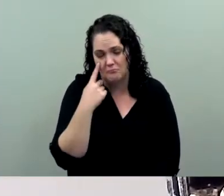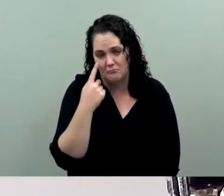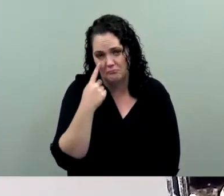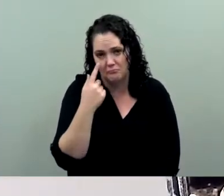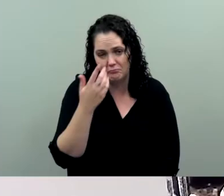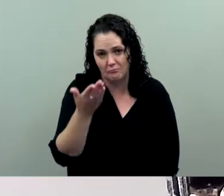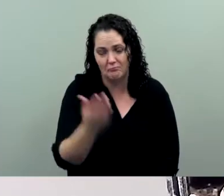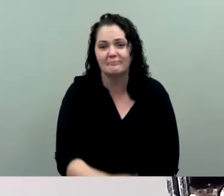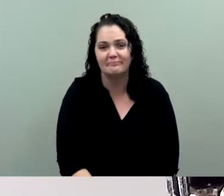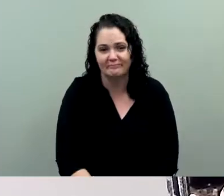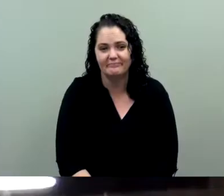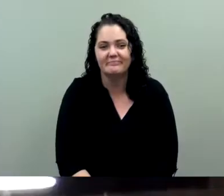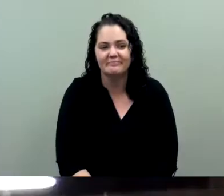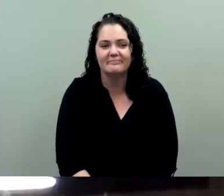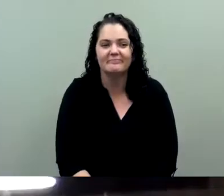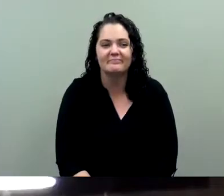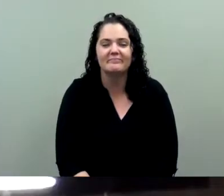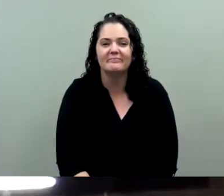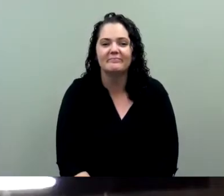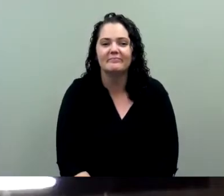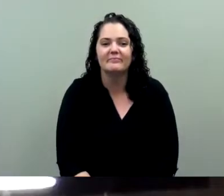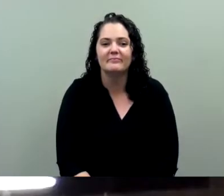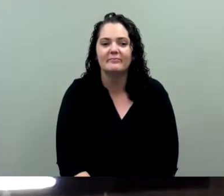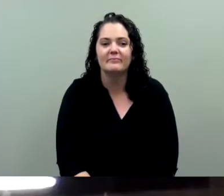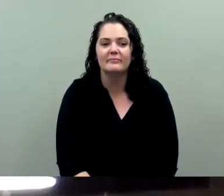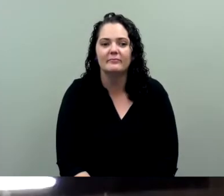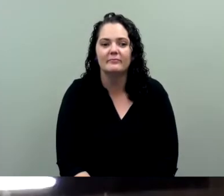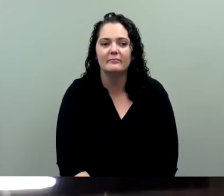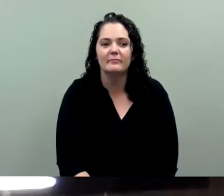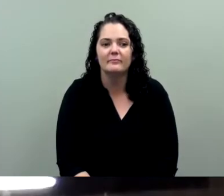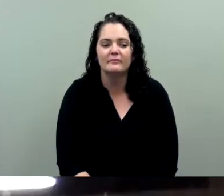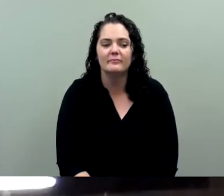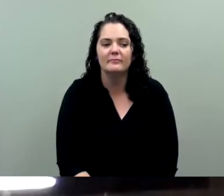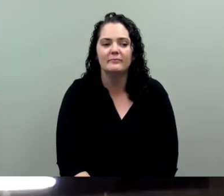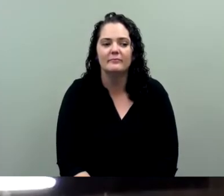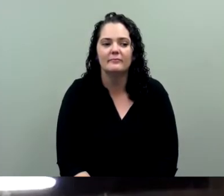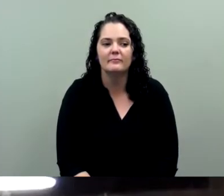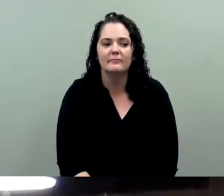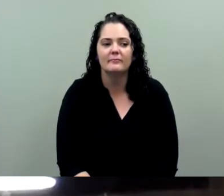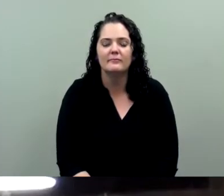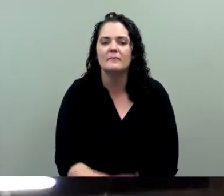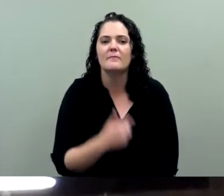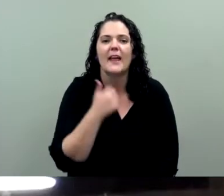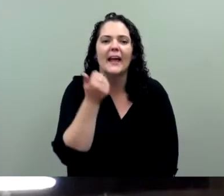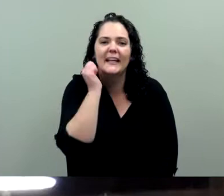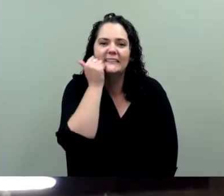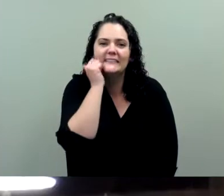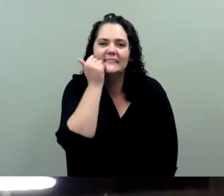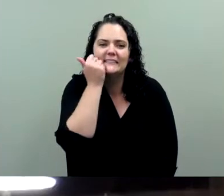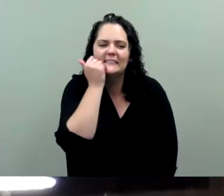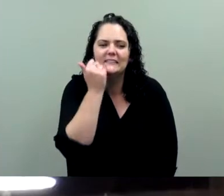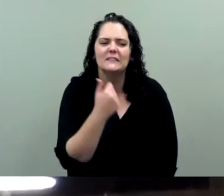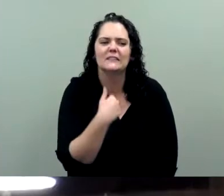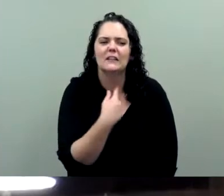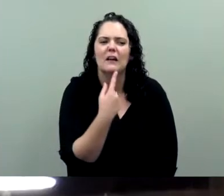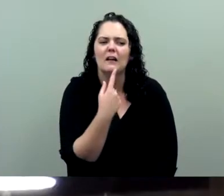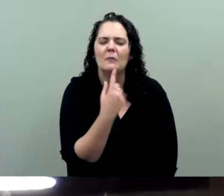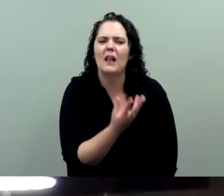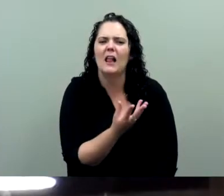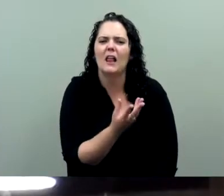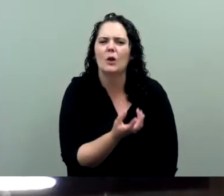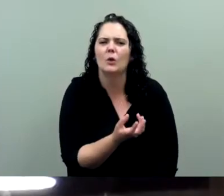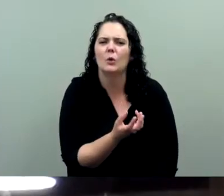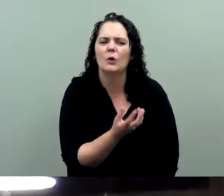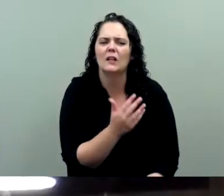there. We'll let that keep going, and I'm actually going to reduce my heat even a little bit more. I just want that simmering very,